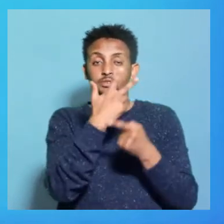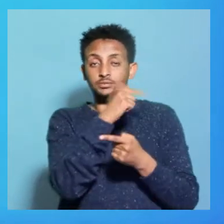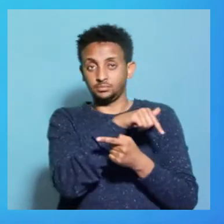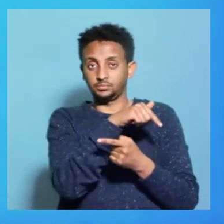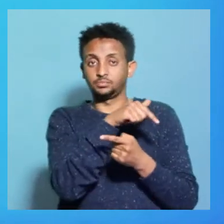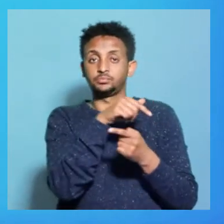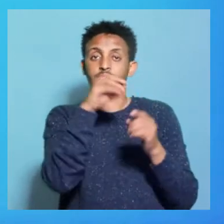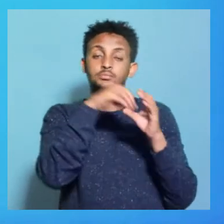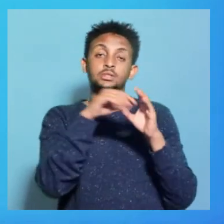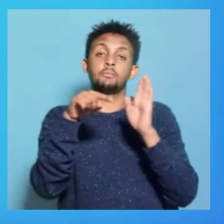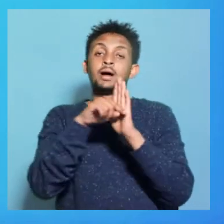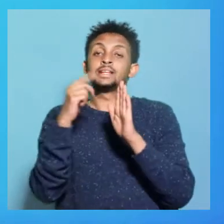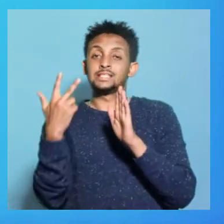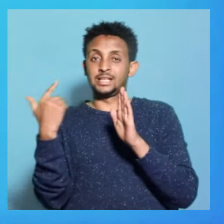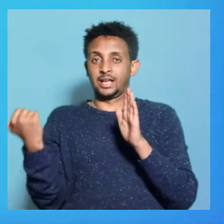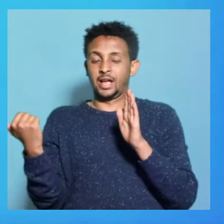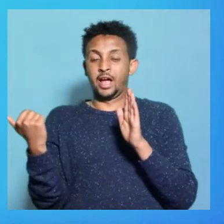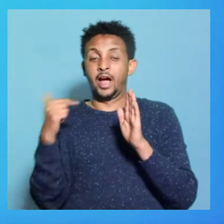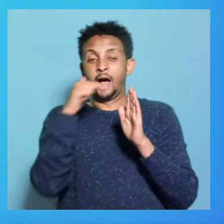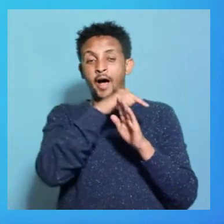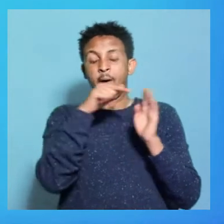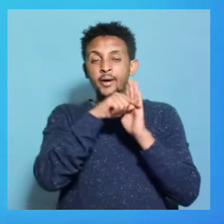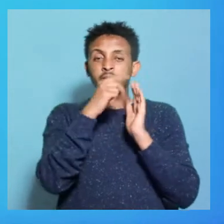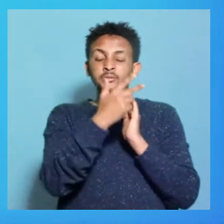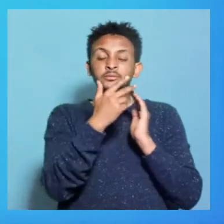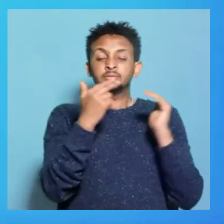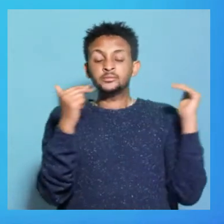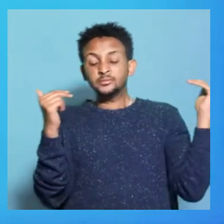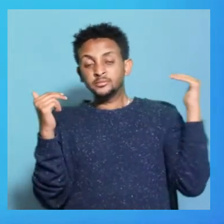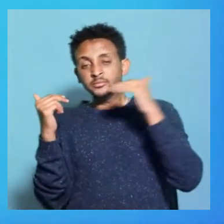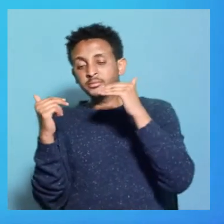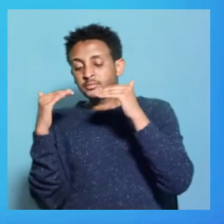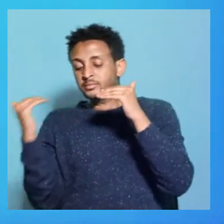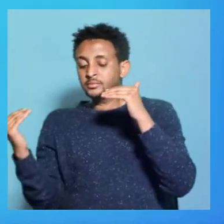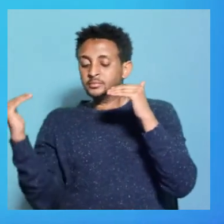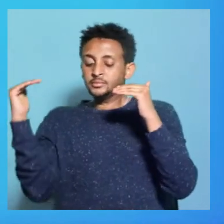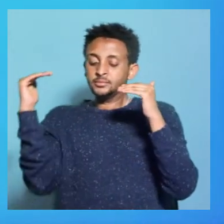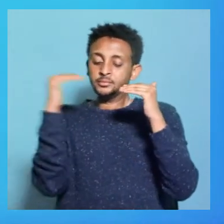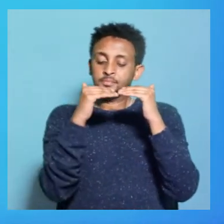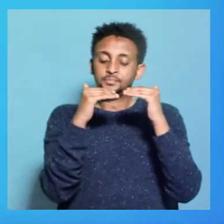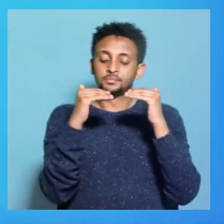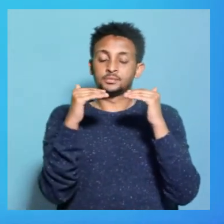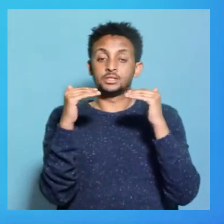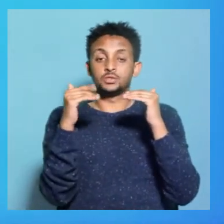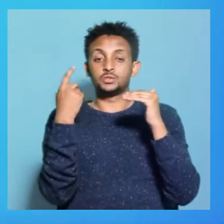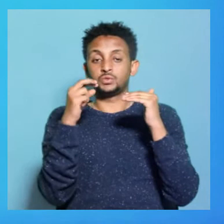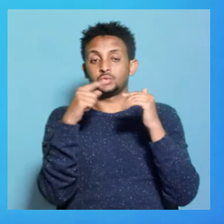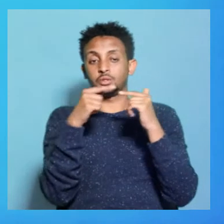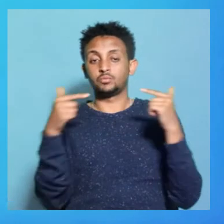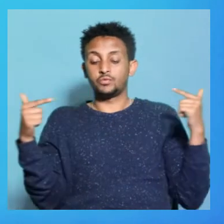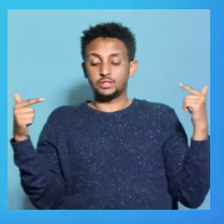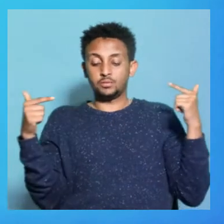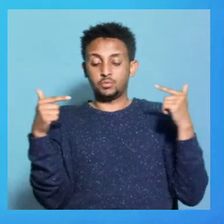can put this minus 3. If this is minus 3, if you put this negative 3, you should have to put this as plus 3. Because they are